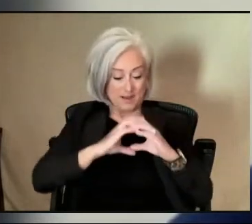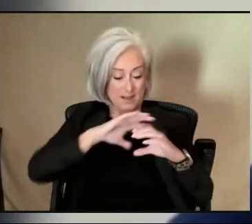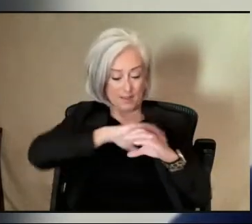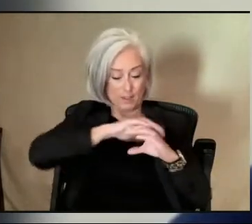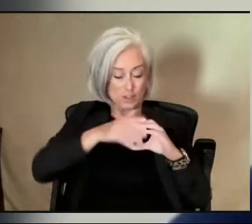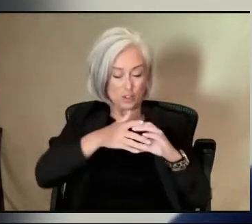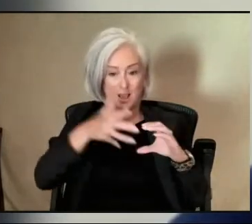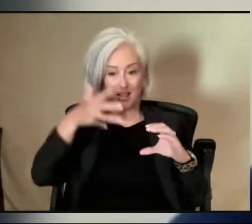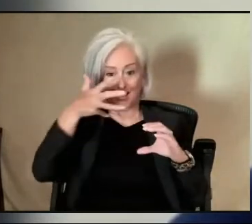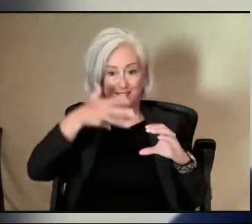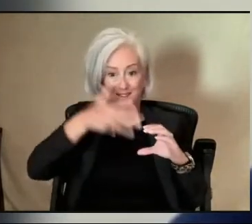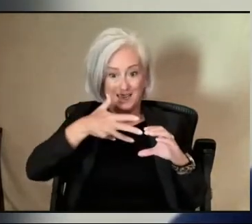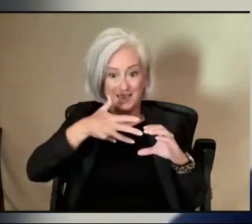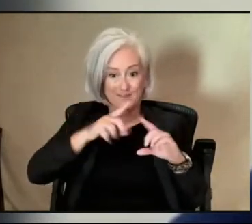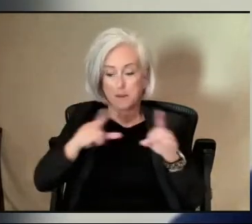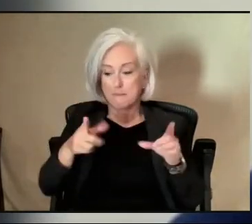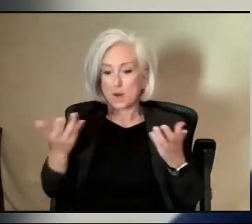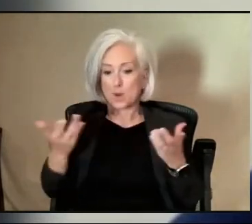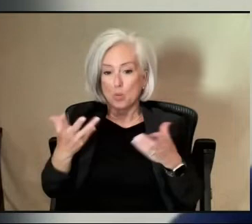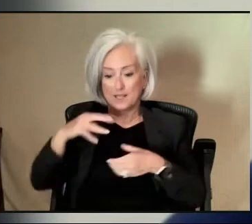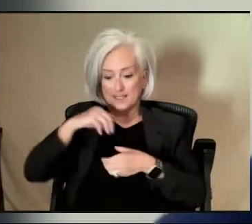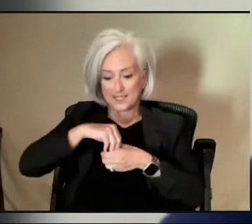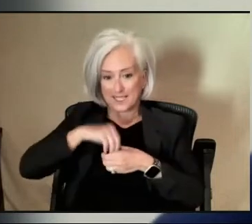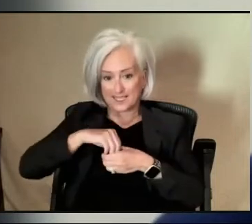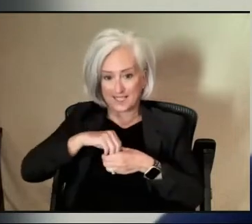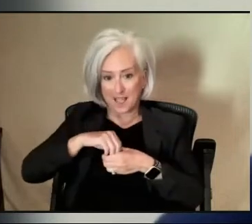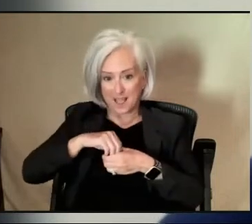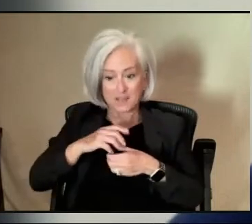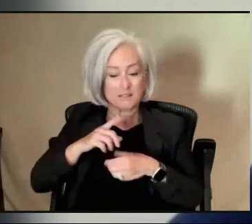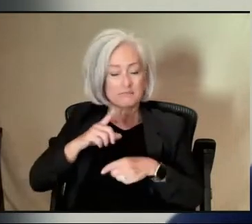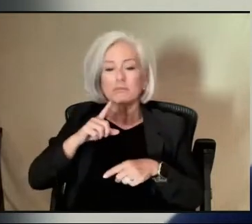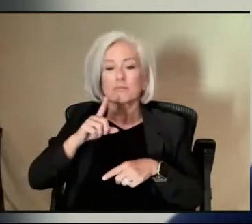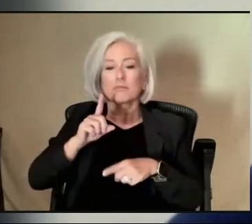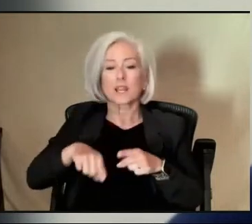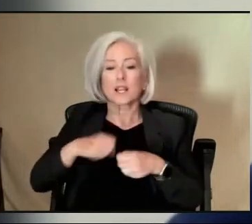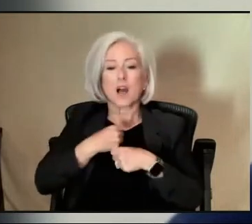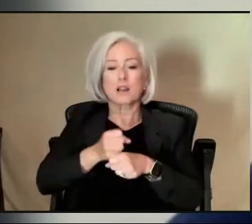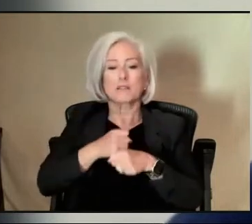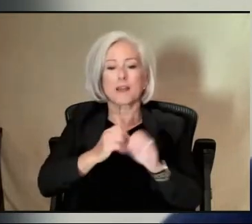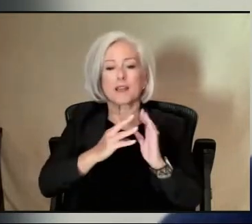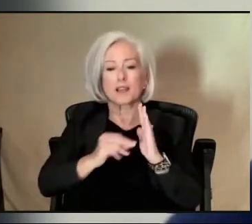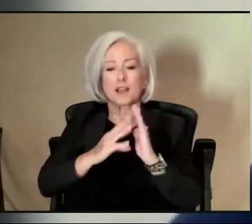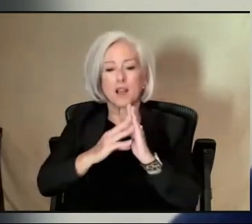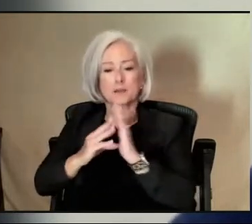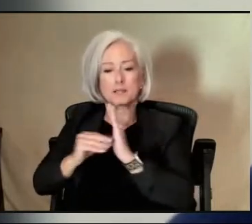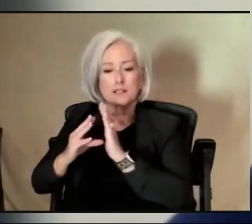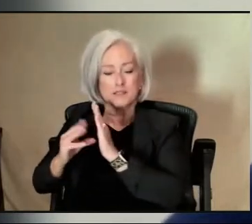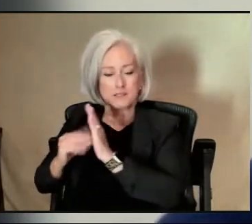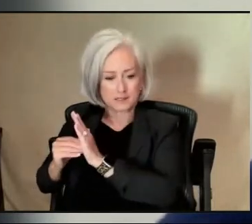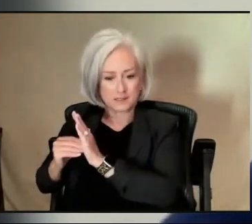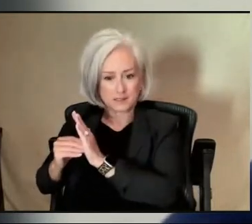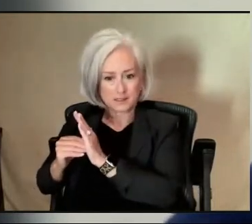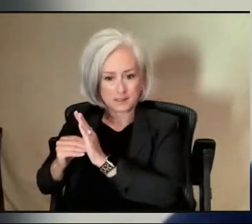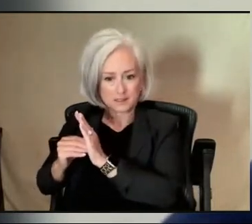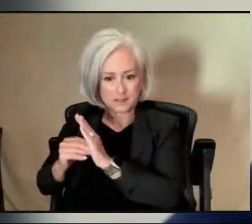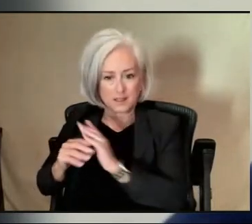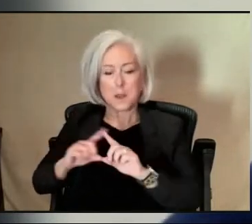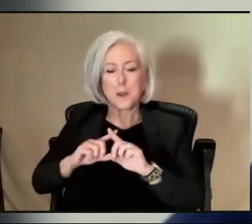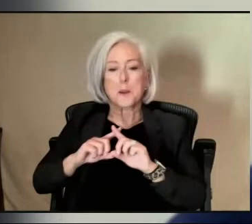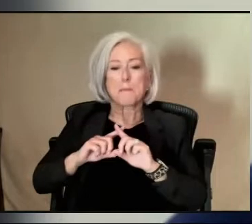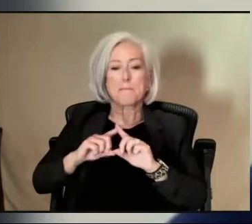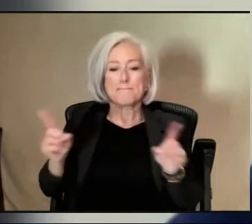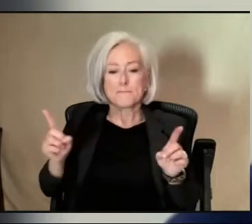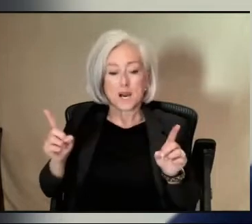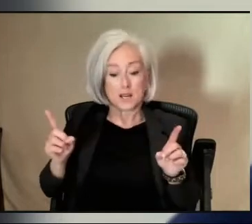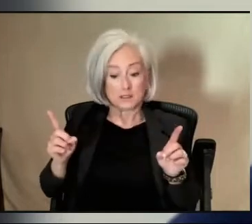been modified so that the virus can't make thousands of copies of itself, but there are instructions inserted